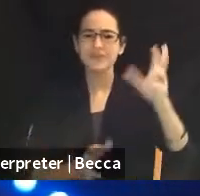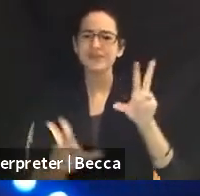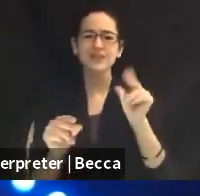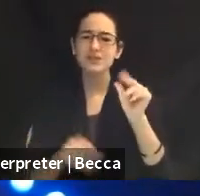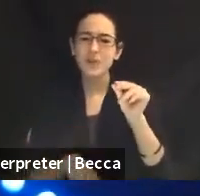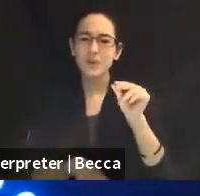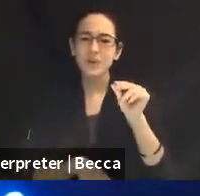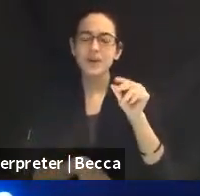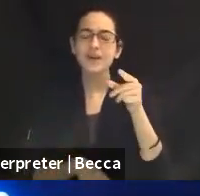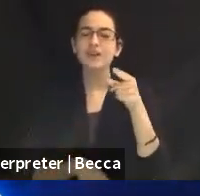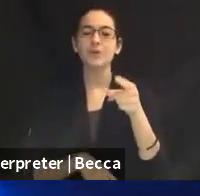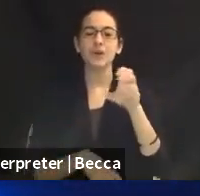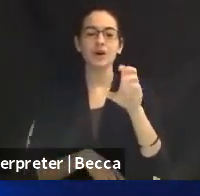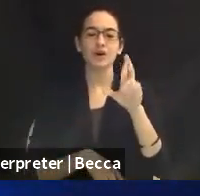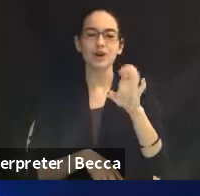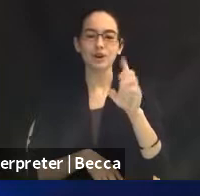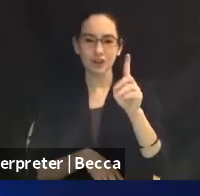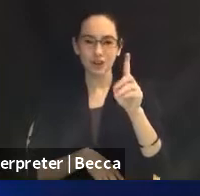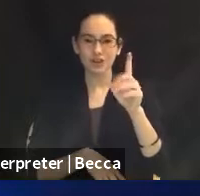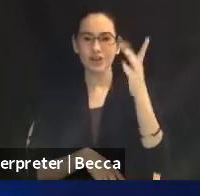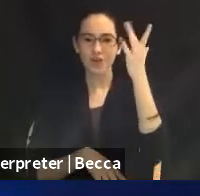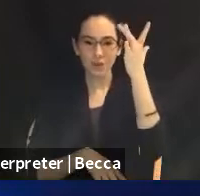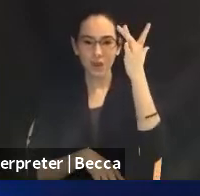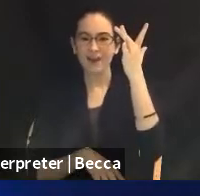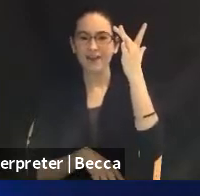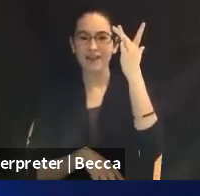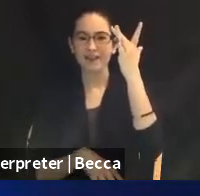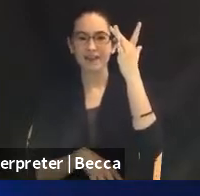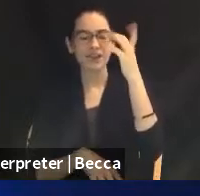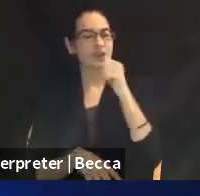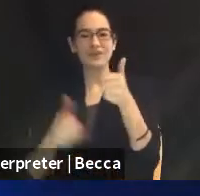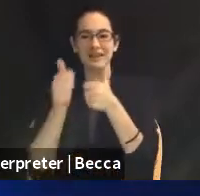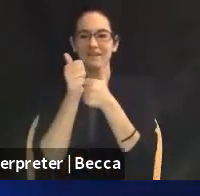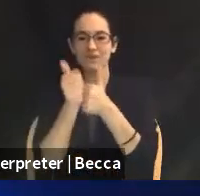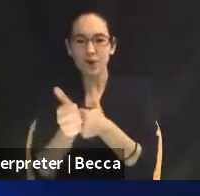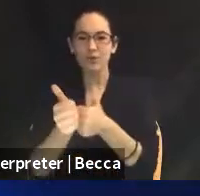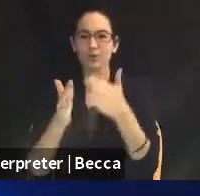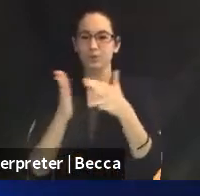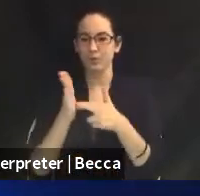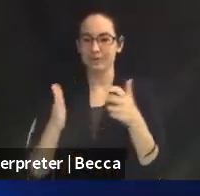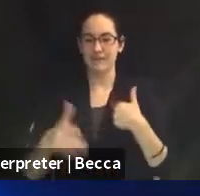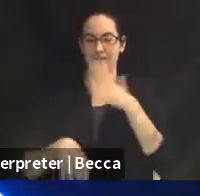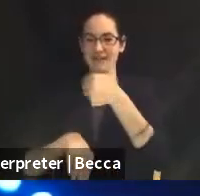cursed are you. You went out of the boundary of the guidelines we set for this. And when you do that,